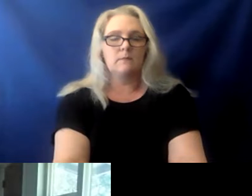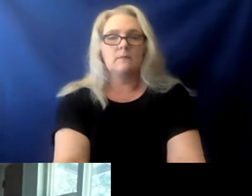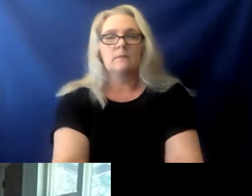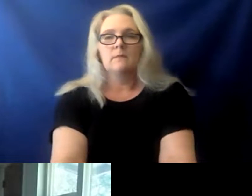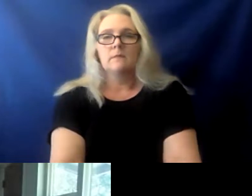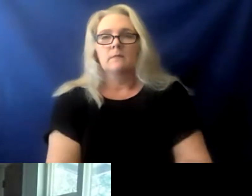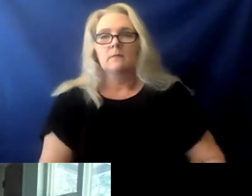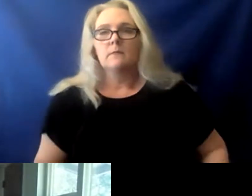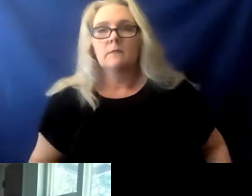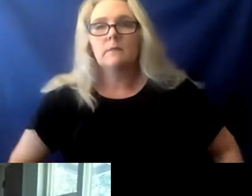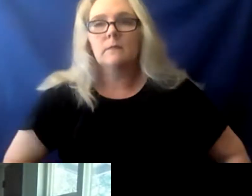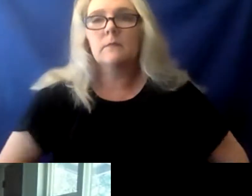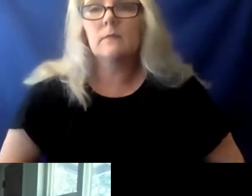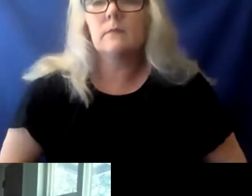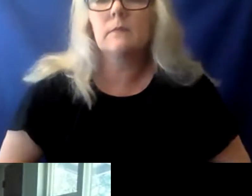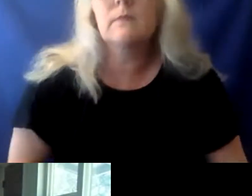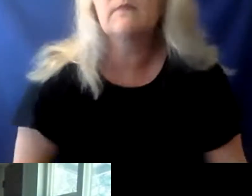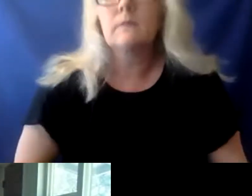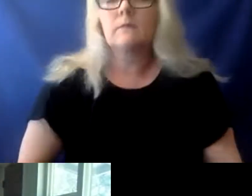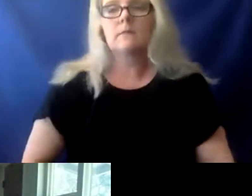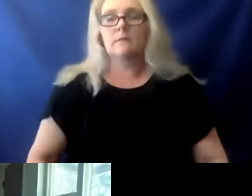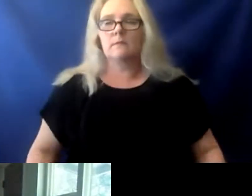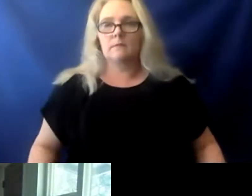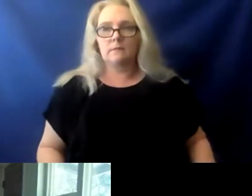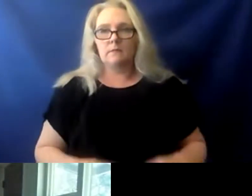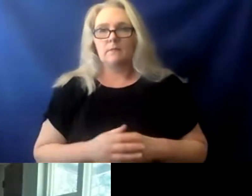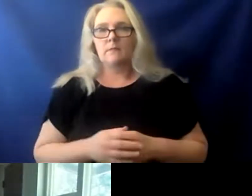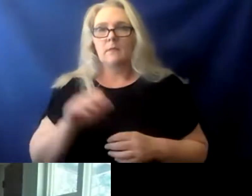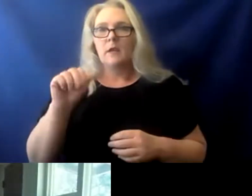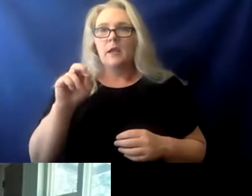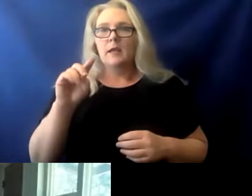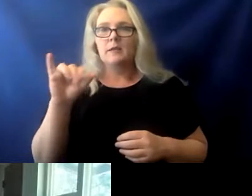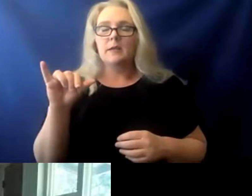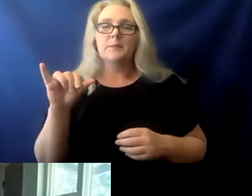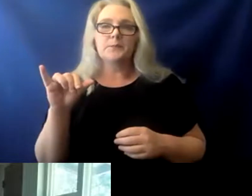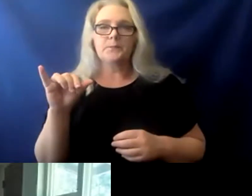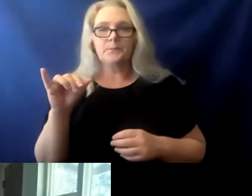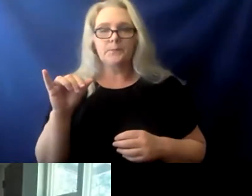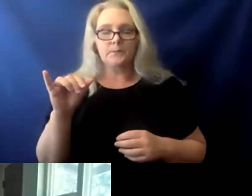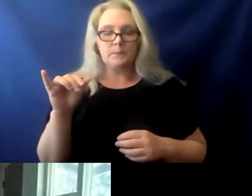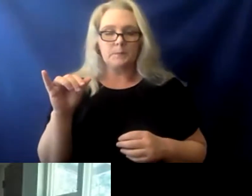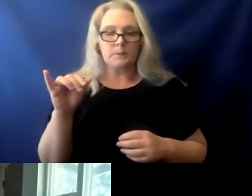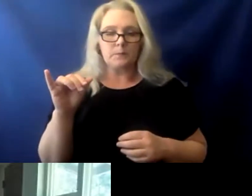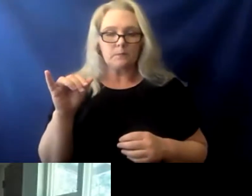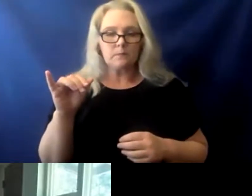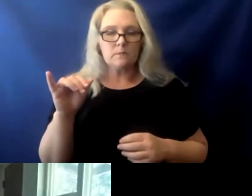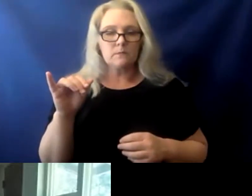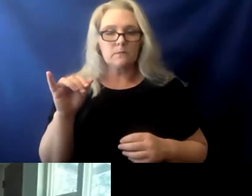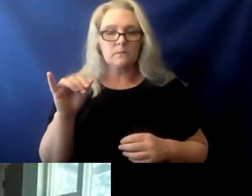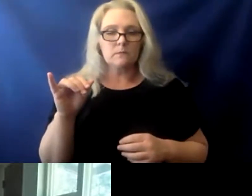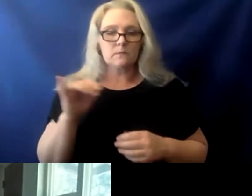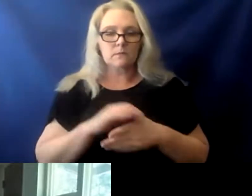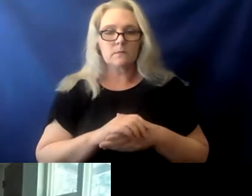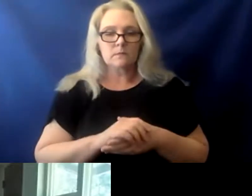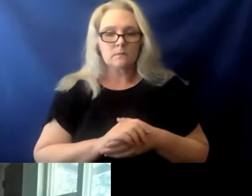haven't explicitly talked about this, but I guess I just want to bring up another audience as we kind of tell this story,